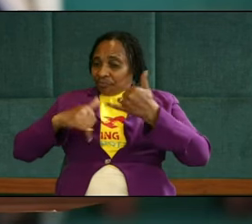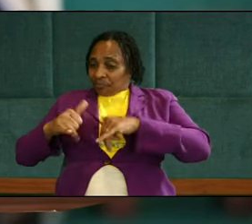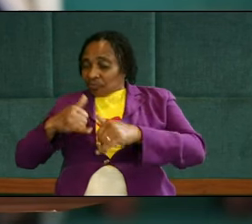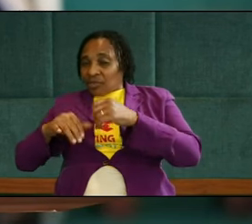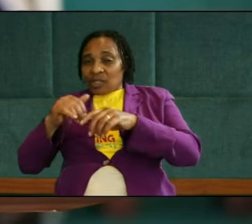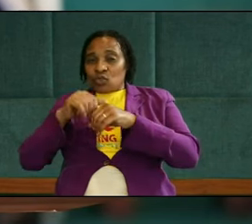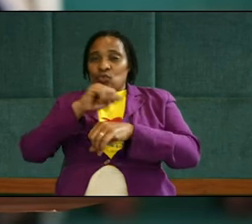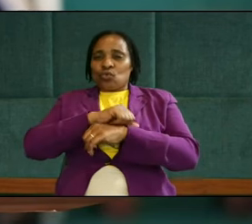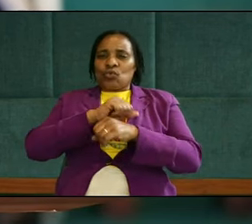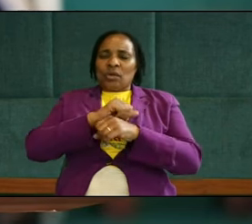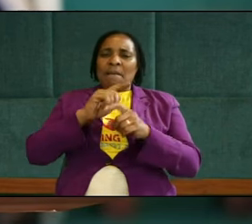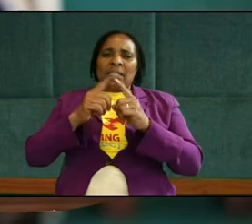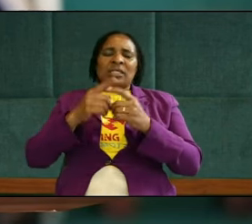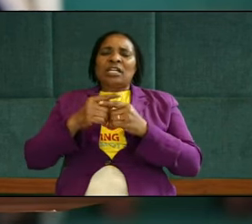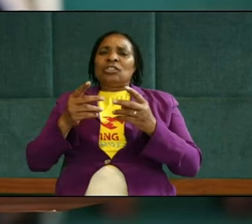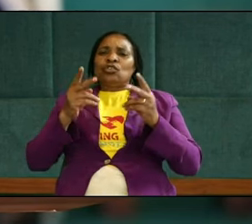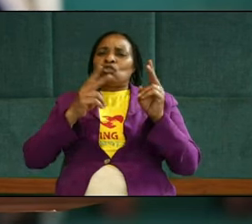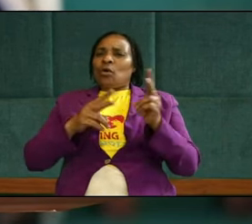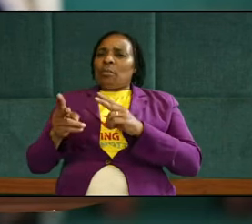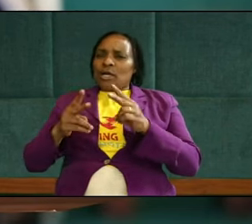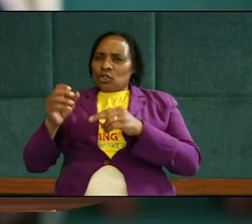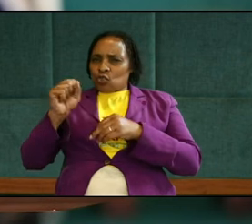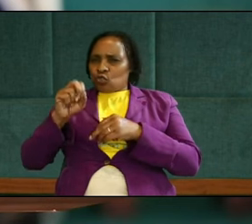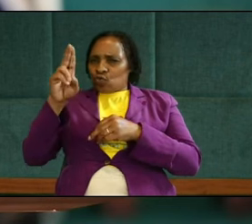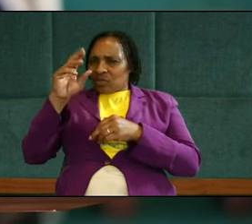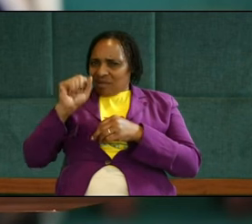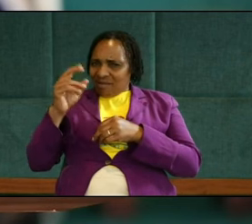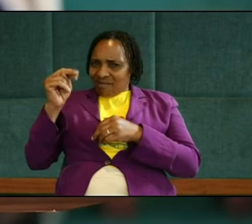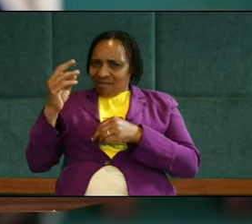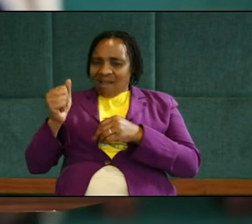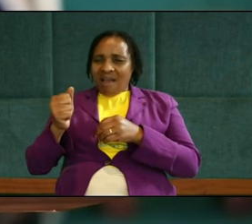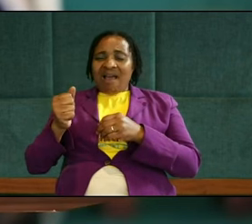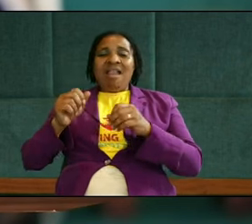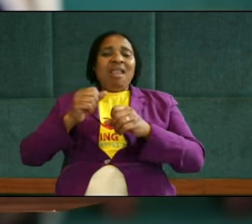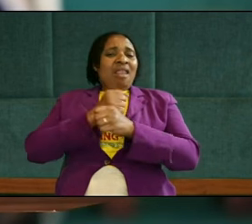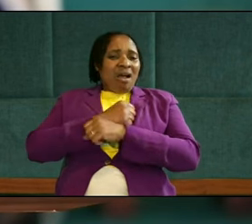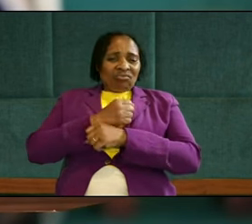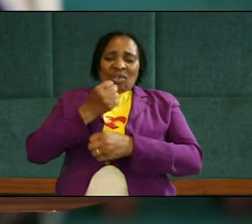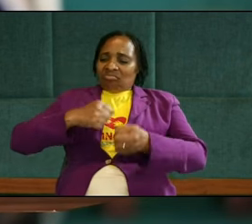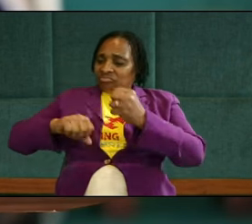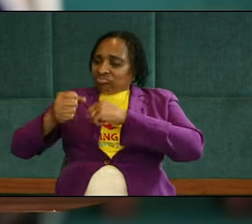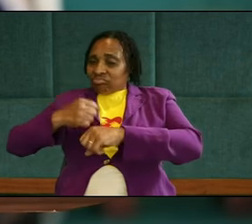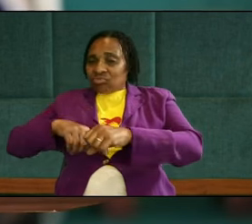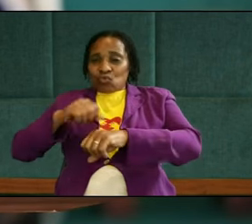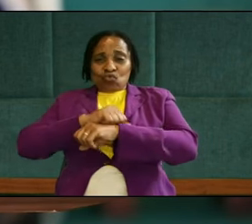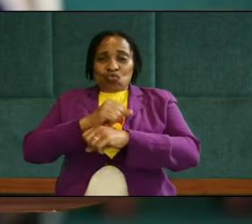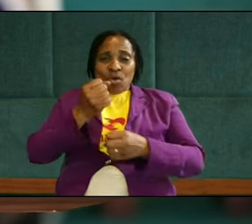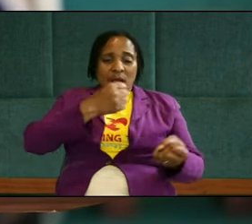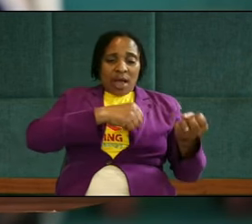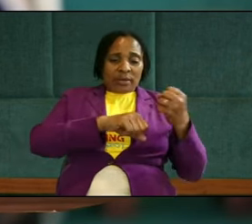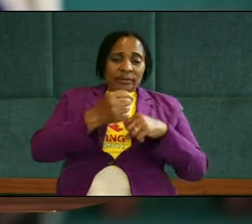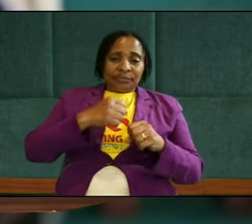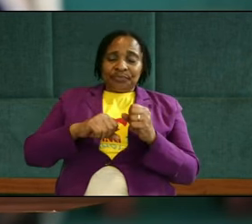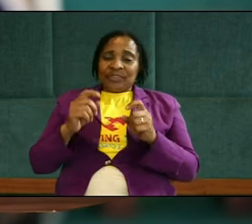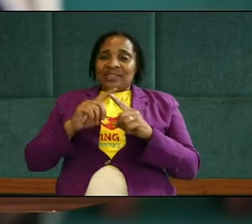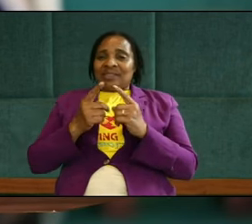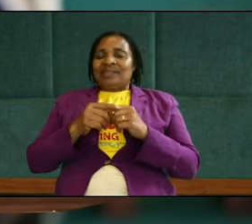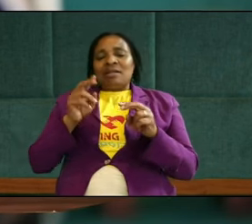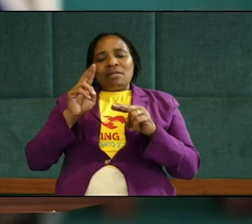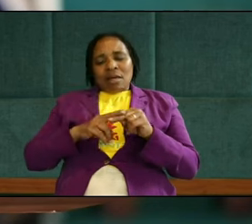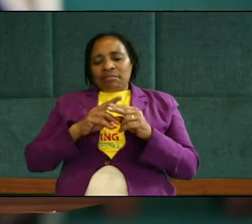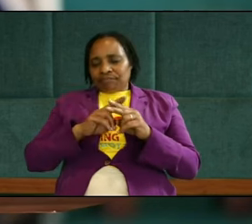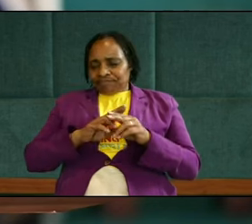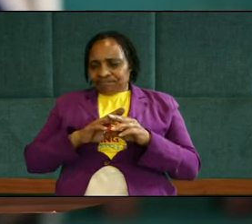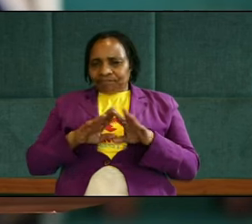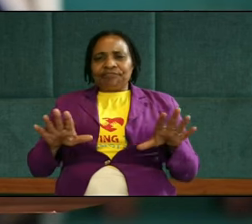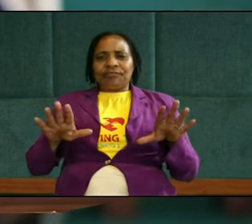was surprised because usually Susanna loved participating in school activities. They both sat down to